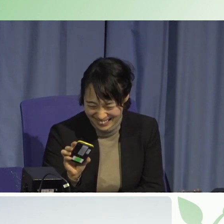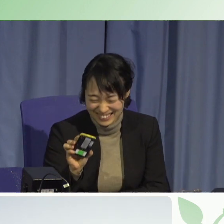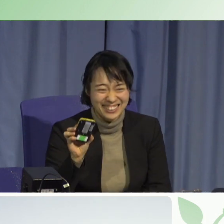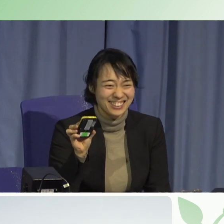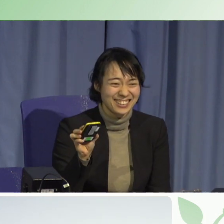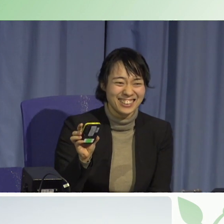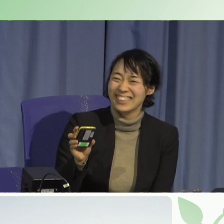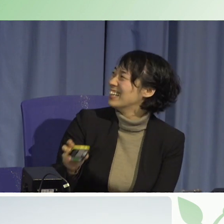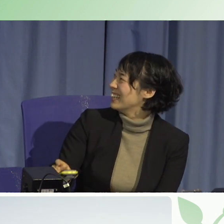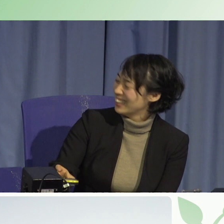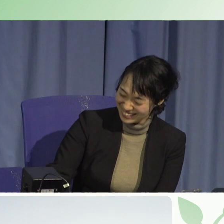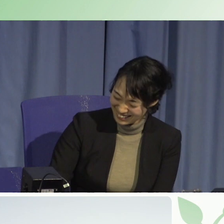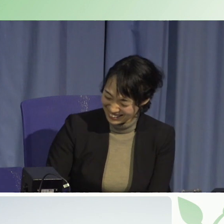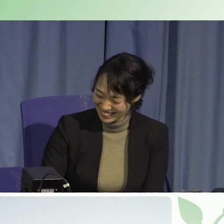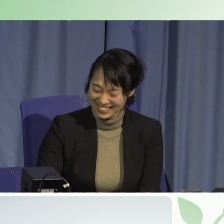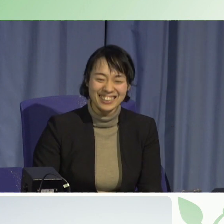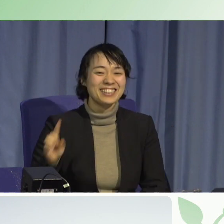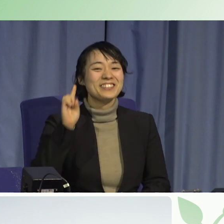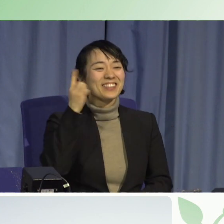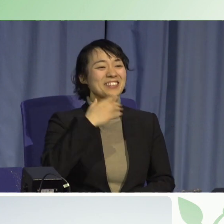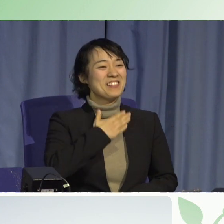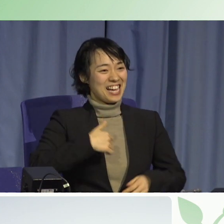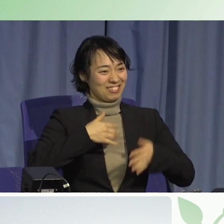I forgot to use the click.